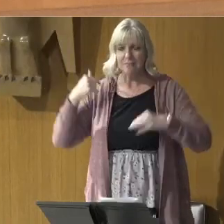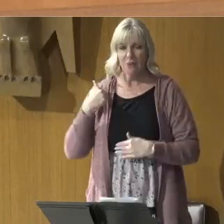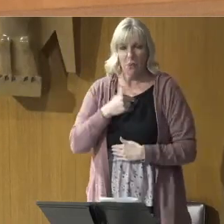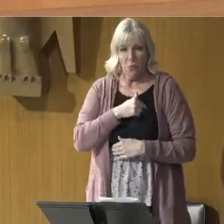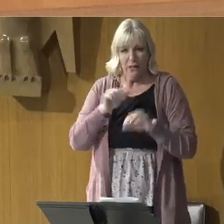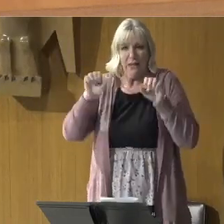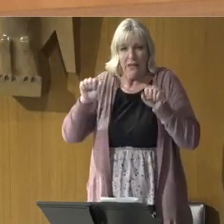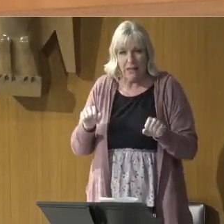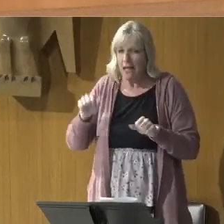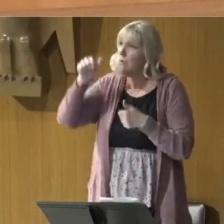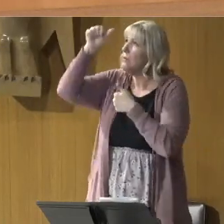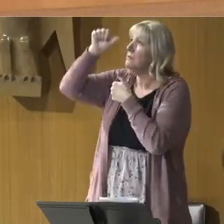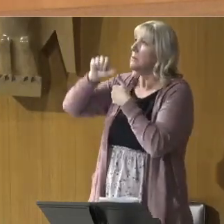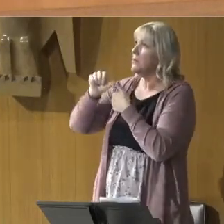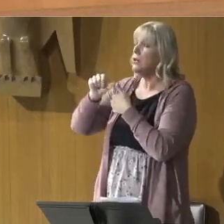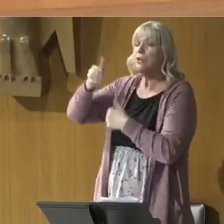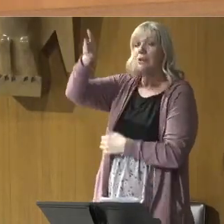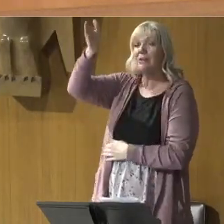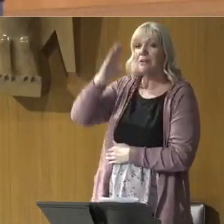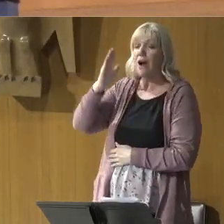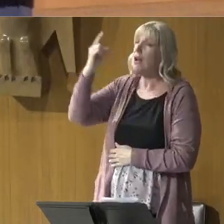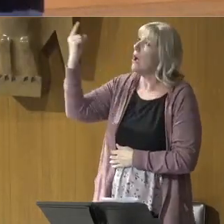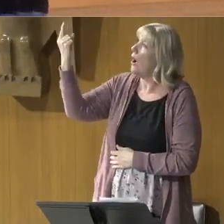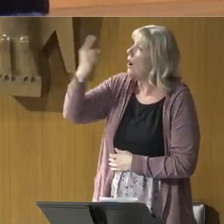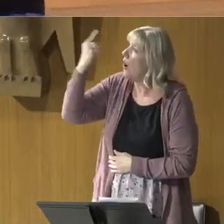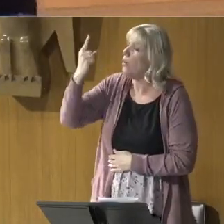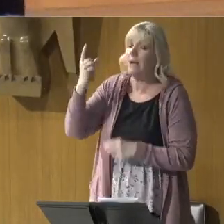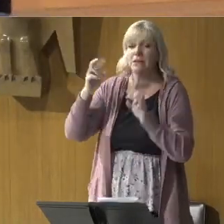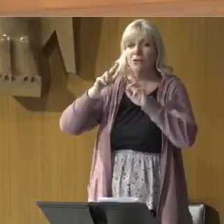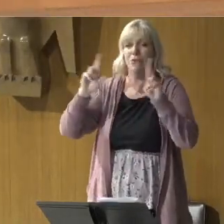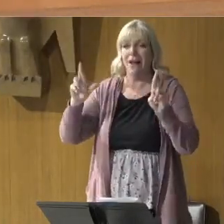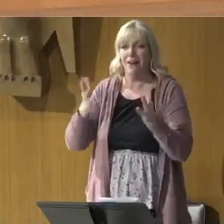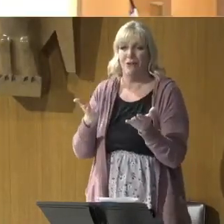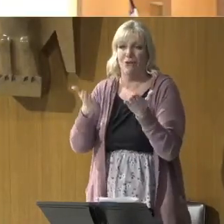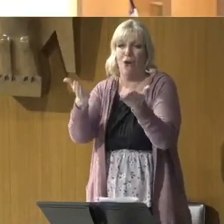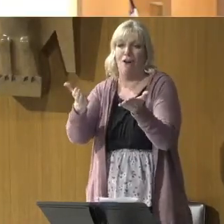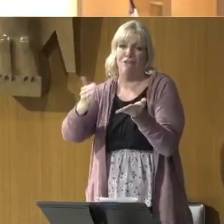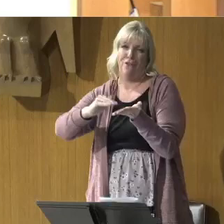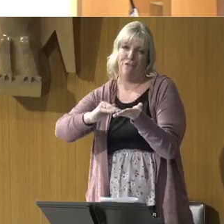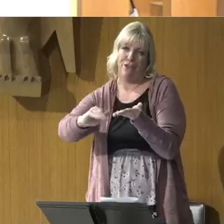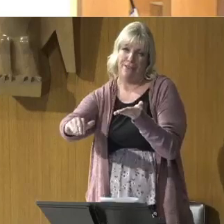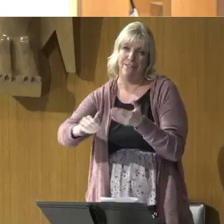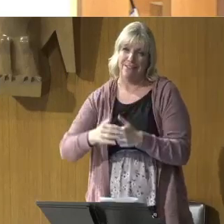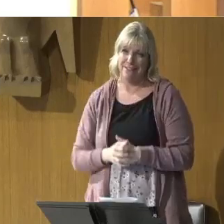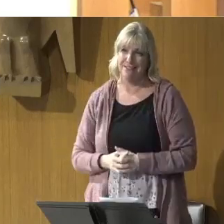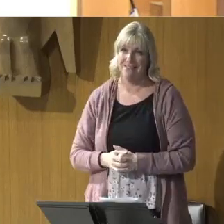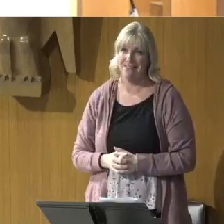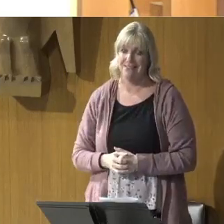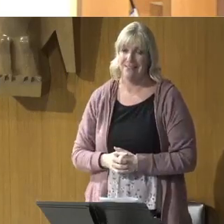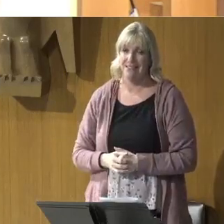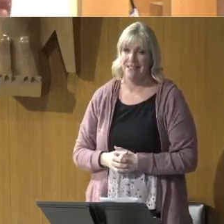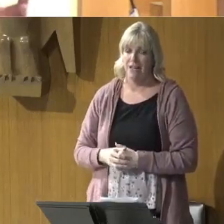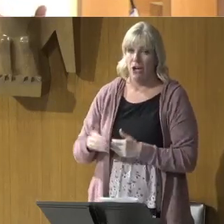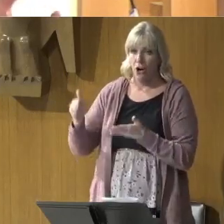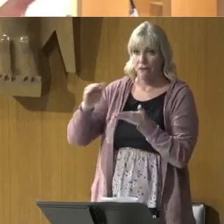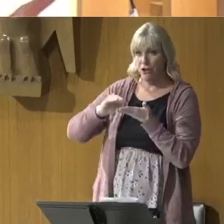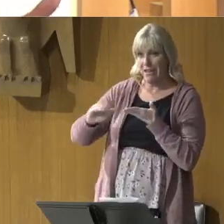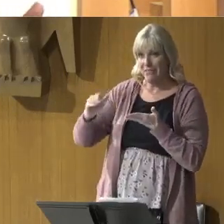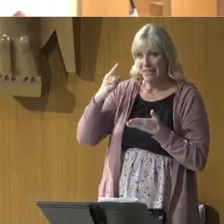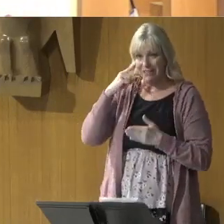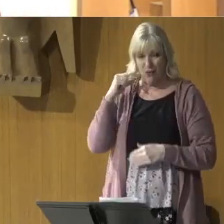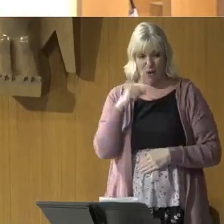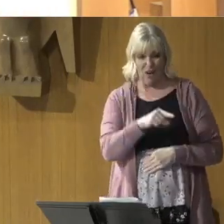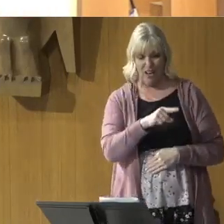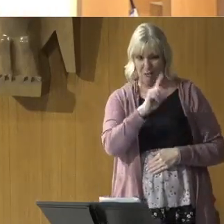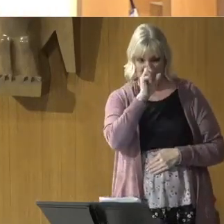remember that God is always ready to offer forgiveness whether that is forgiveness for Judas' betrayal